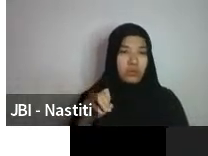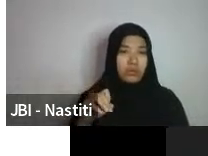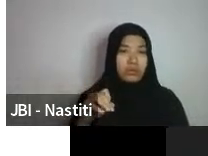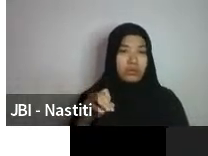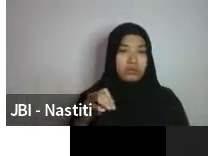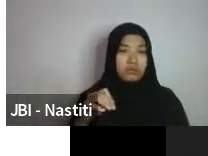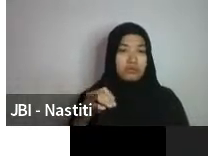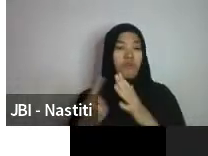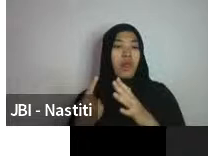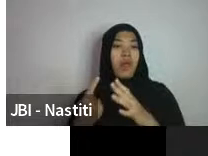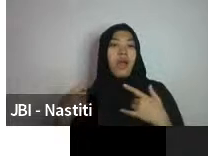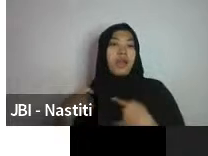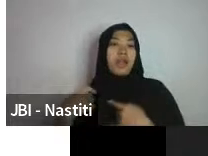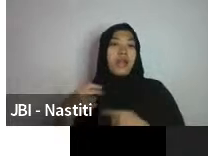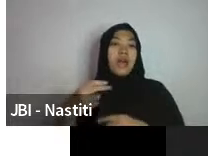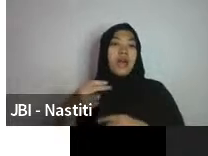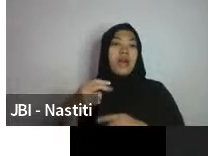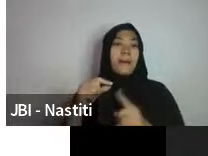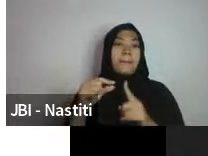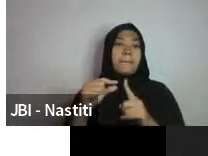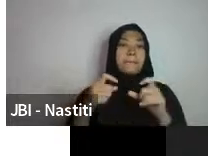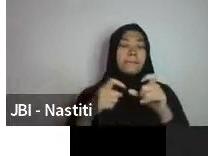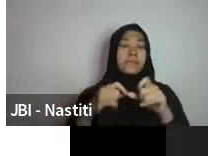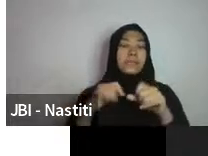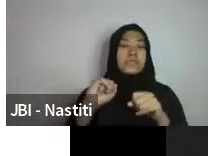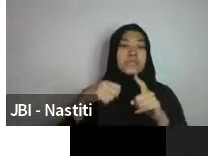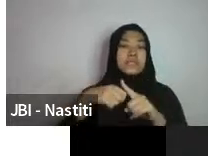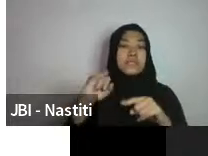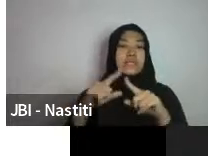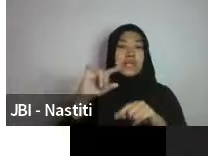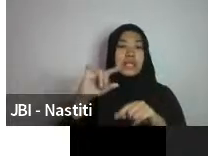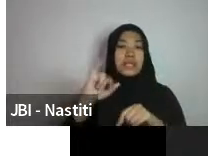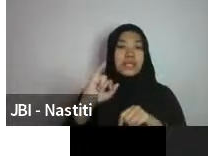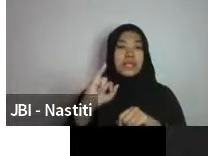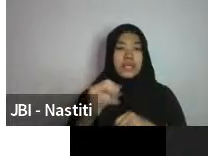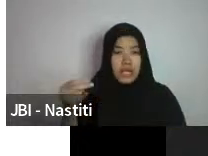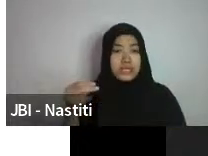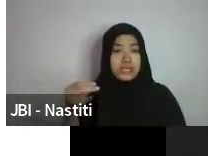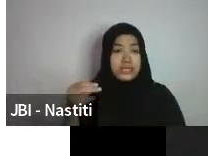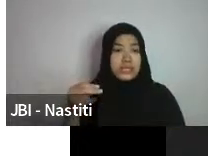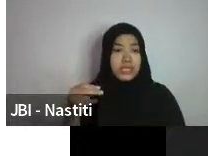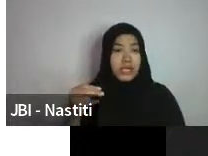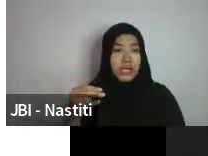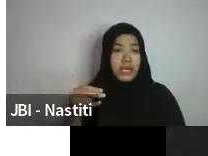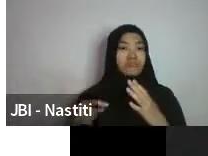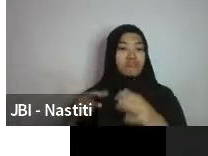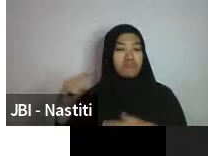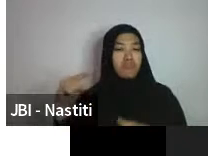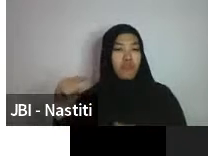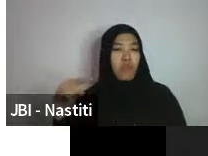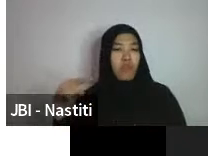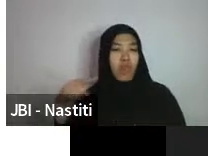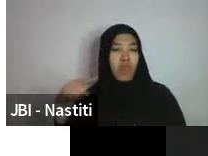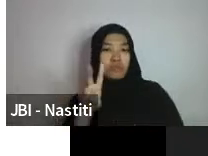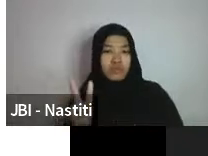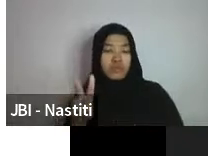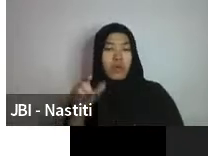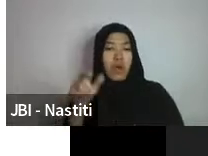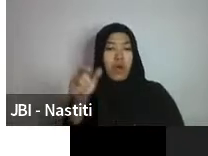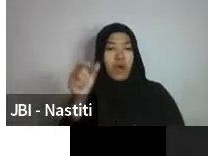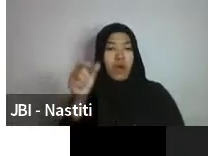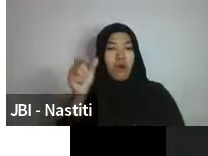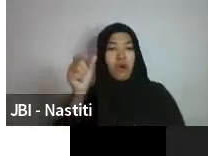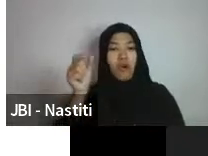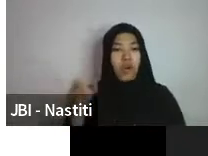psychiatrists. There was no money to buy electroshock machines, so often it was given straight out of the electrical socket.